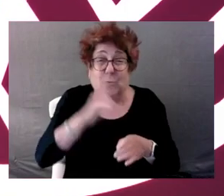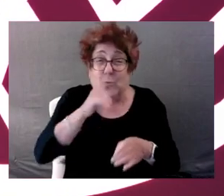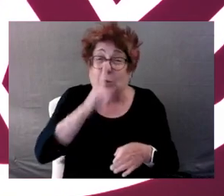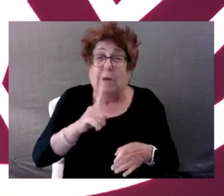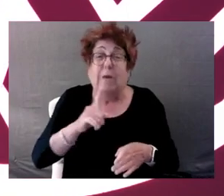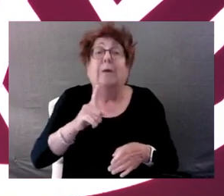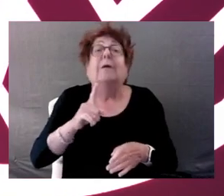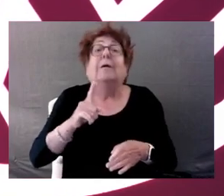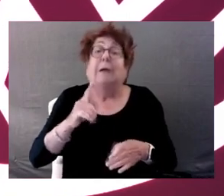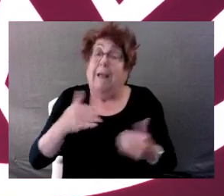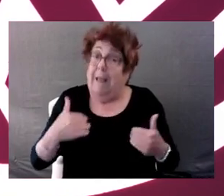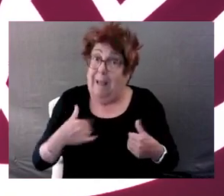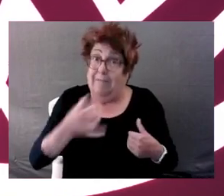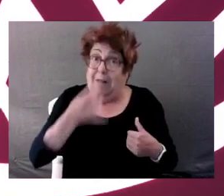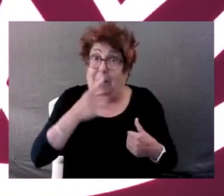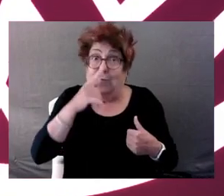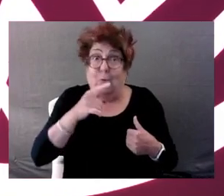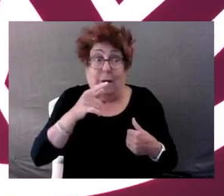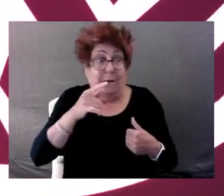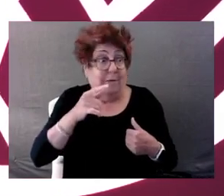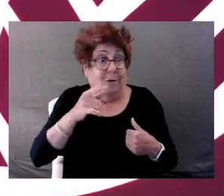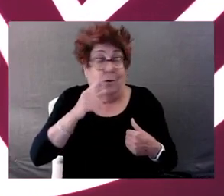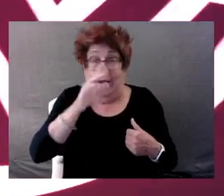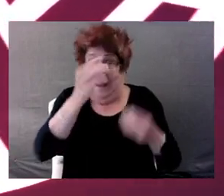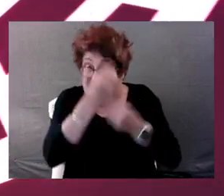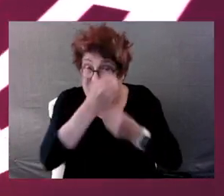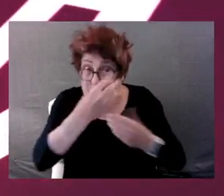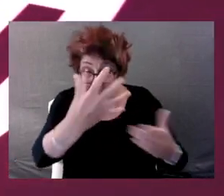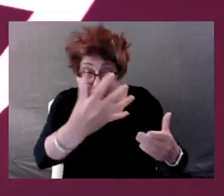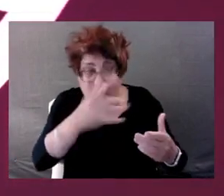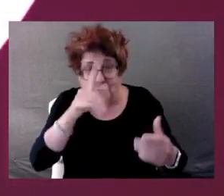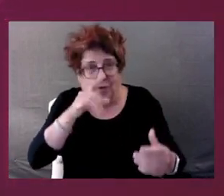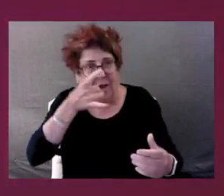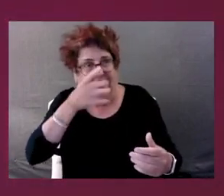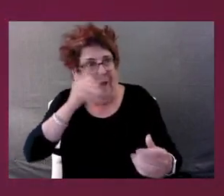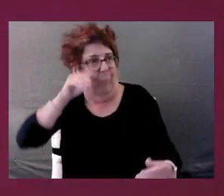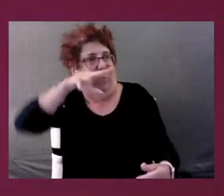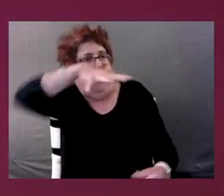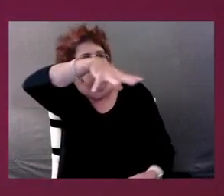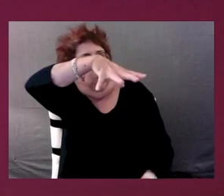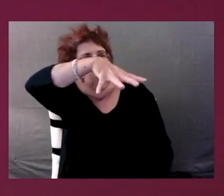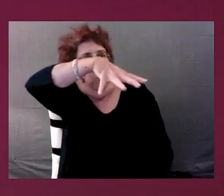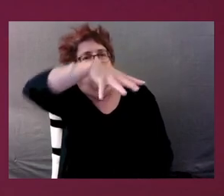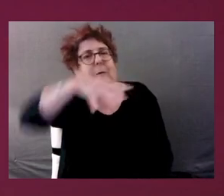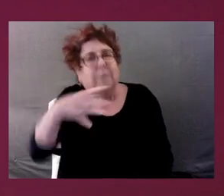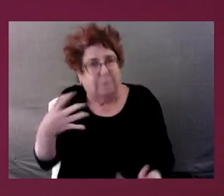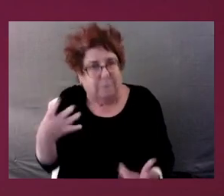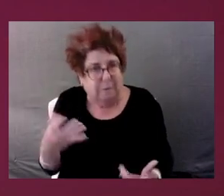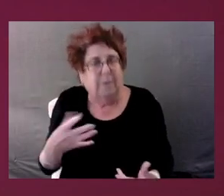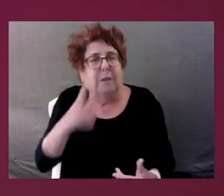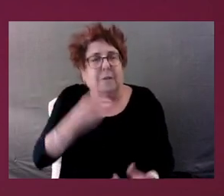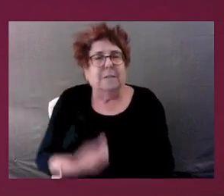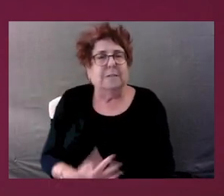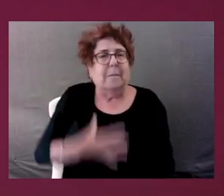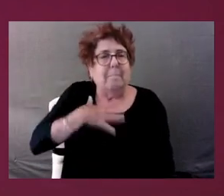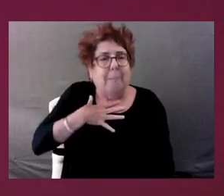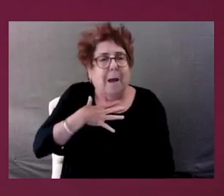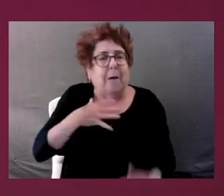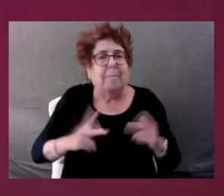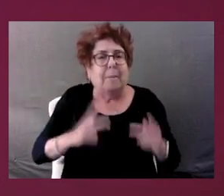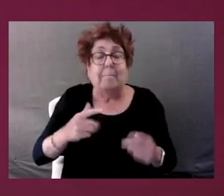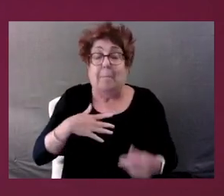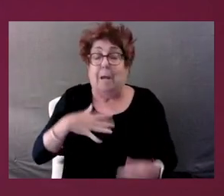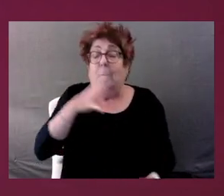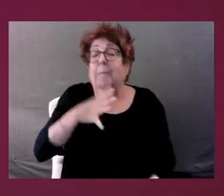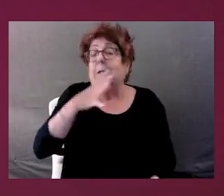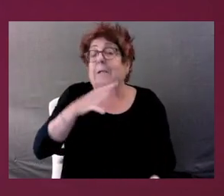shine light on information by giving information. You can shine light on inspiring people. My grandmother used to have this phrase